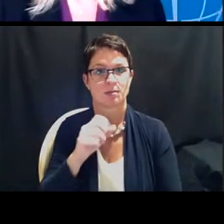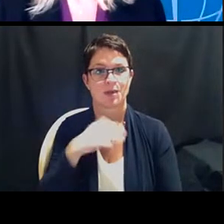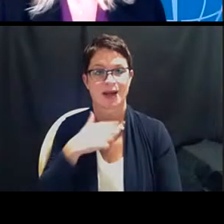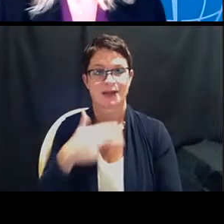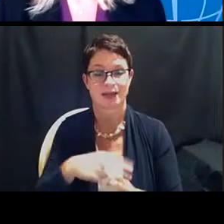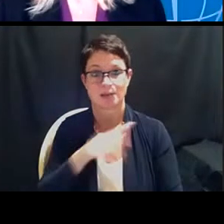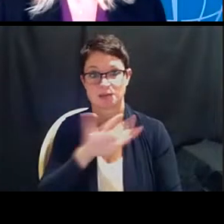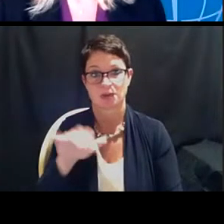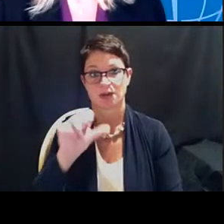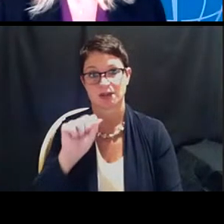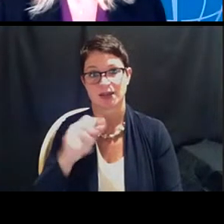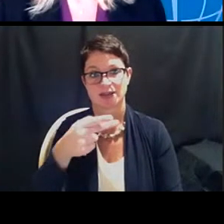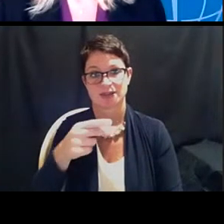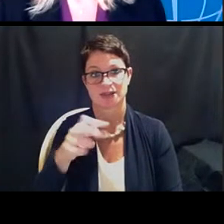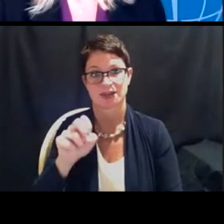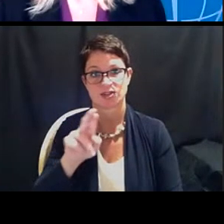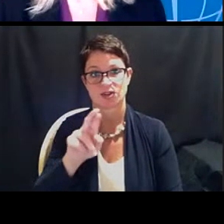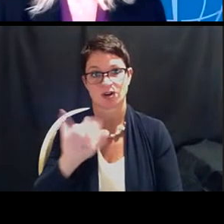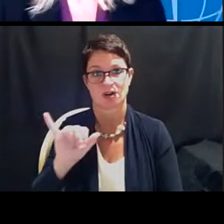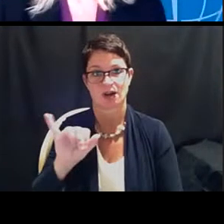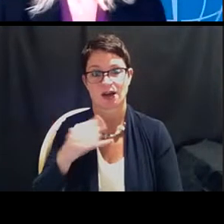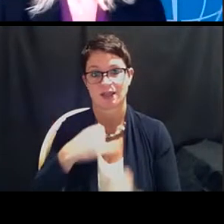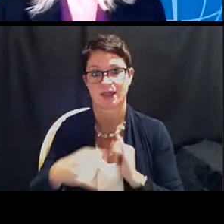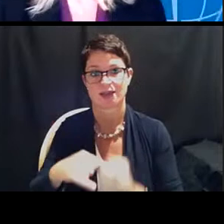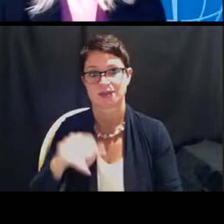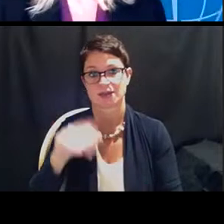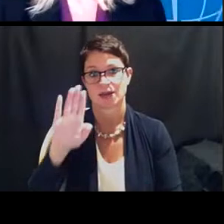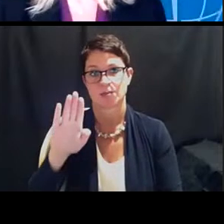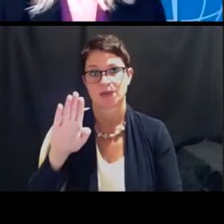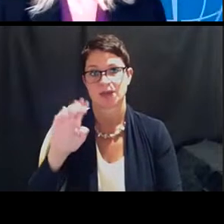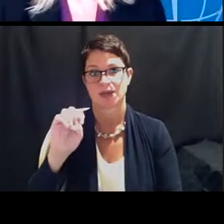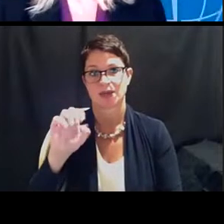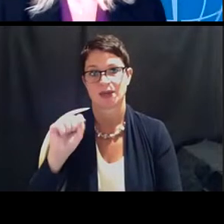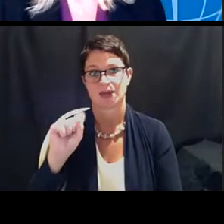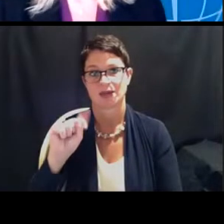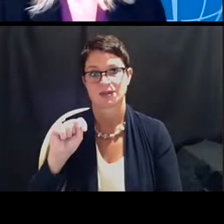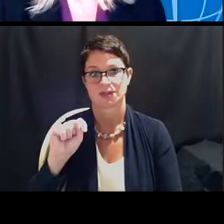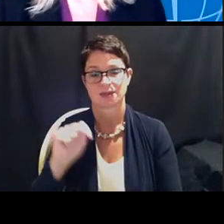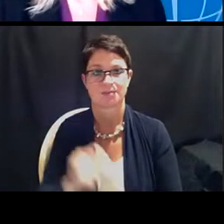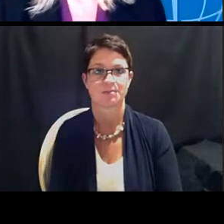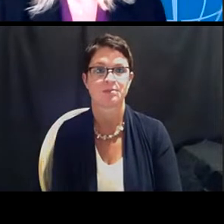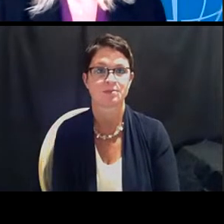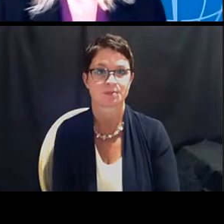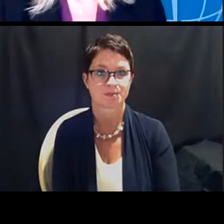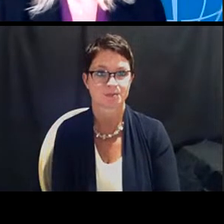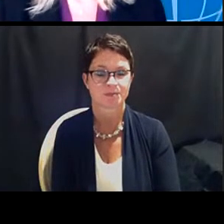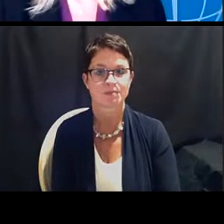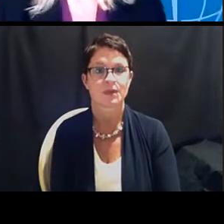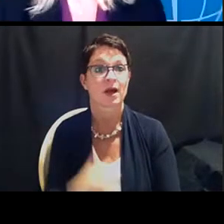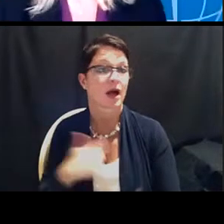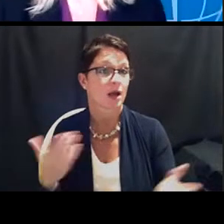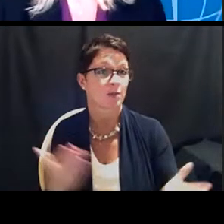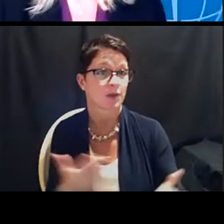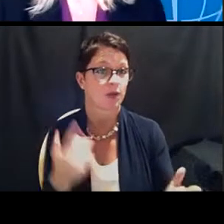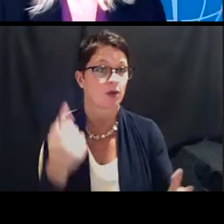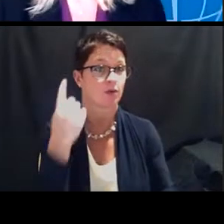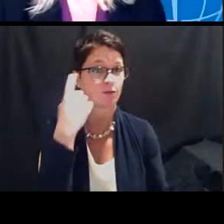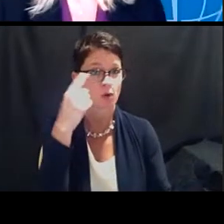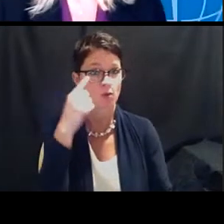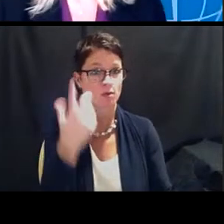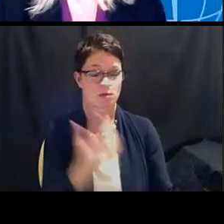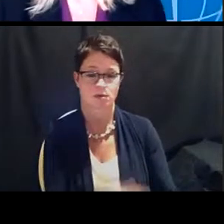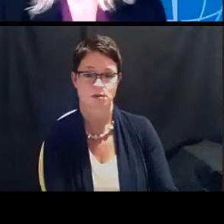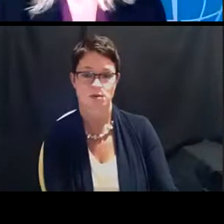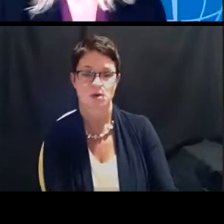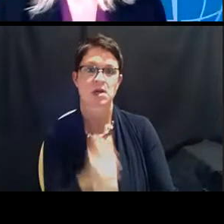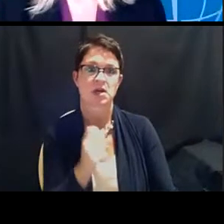spelled S-H-E-R-I. My last name is B like boy, E-S-T. I'm here